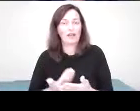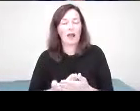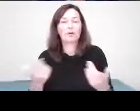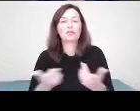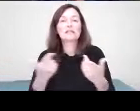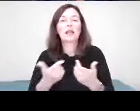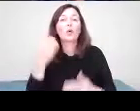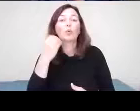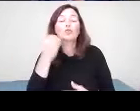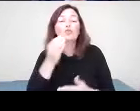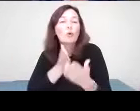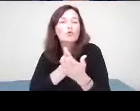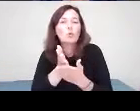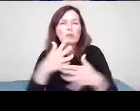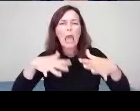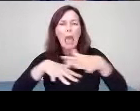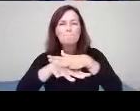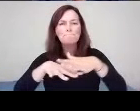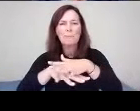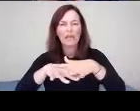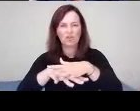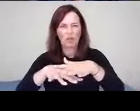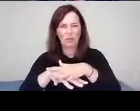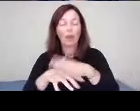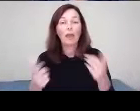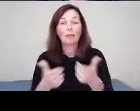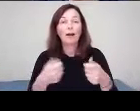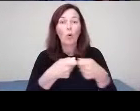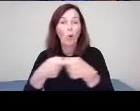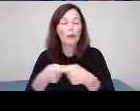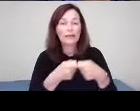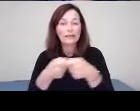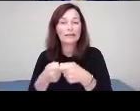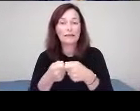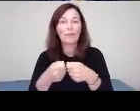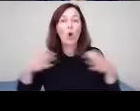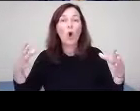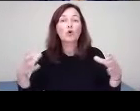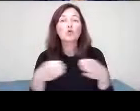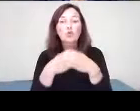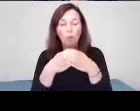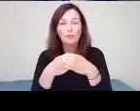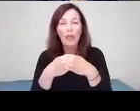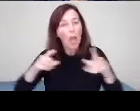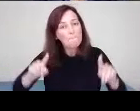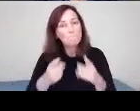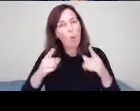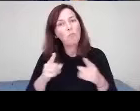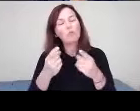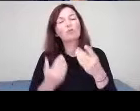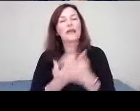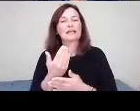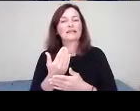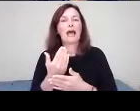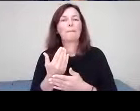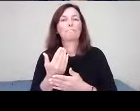actions what we would like to promote and then make this whole 4.7 more visible and taking this as a tool to really make